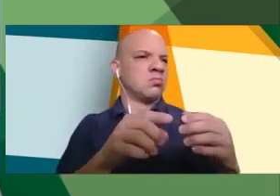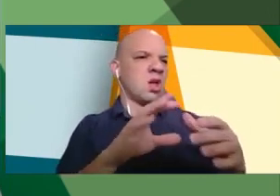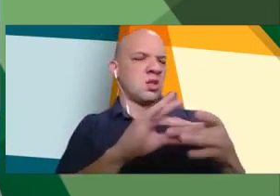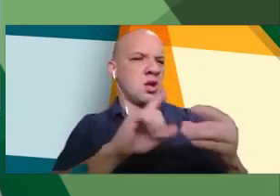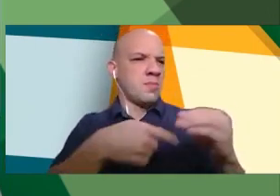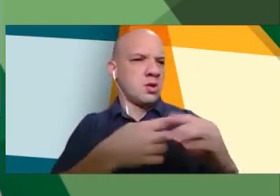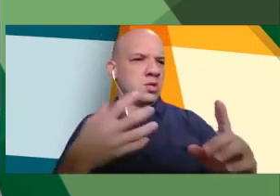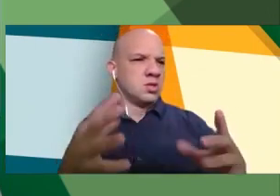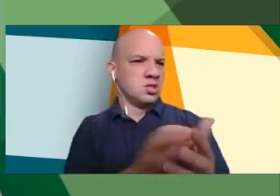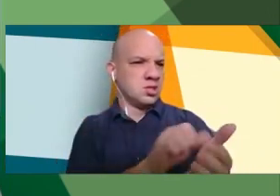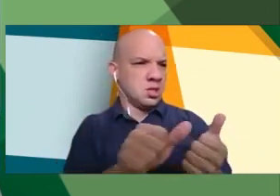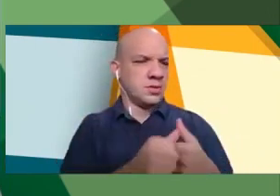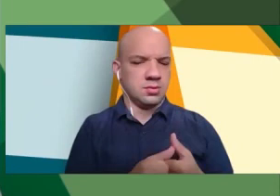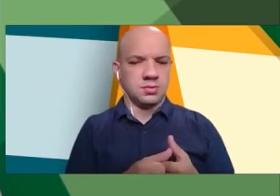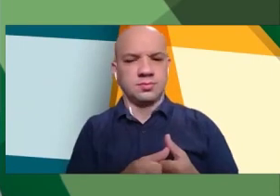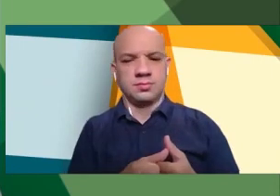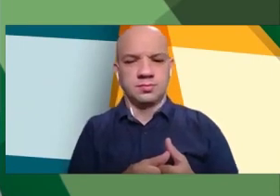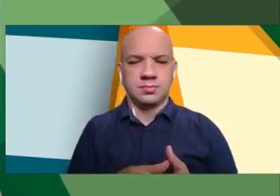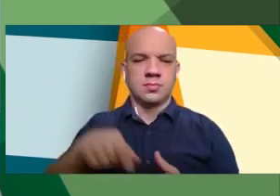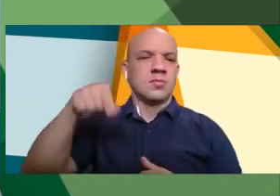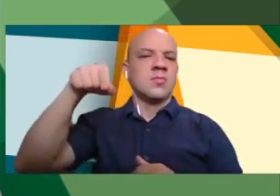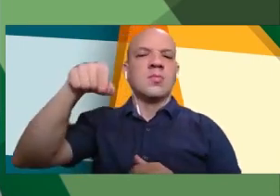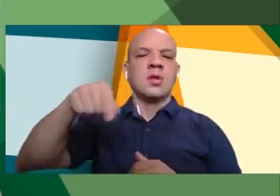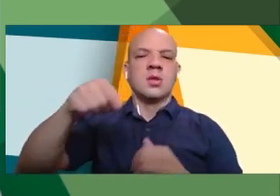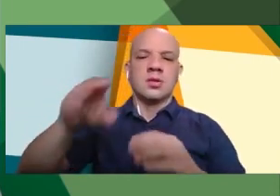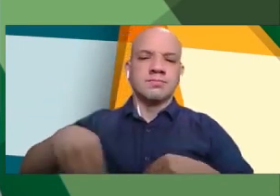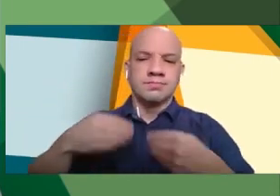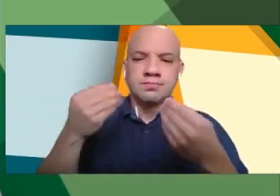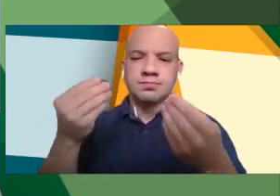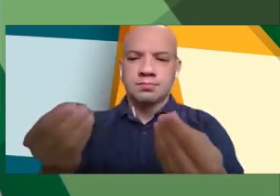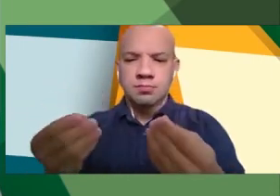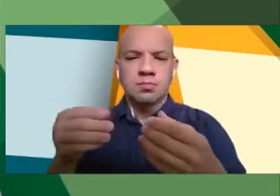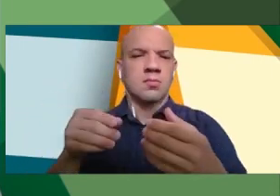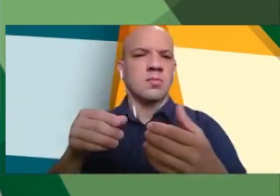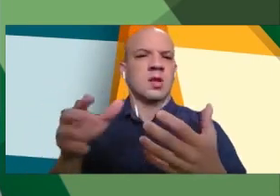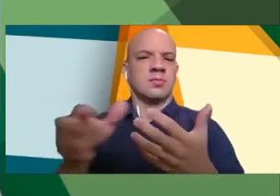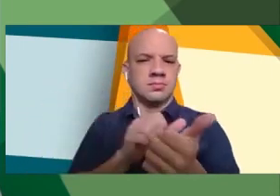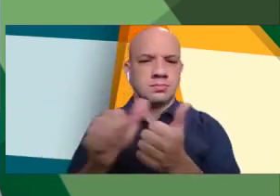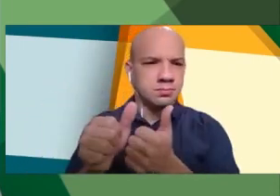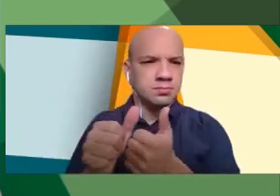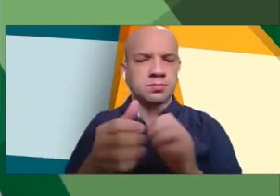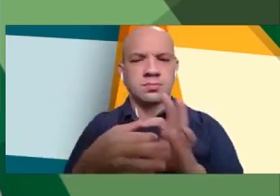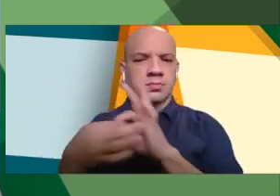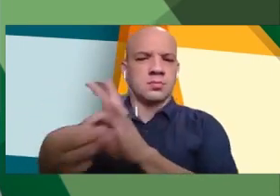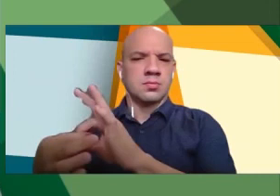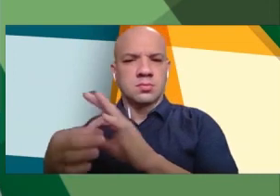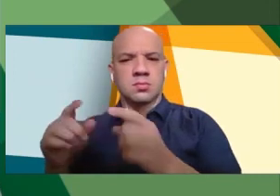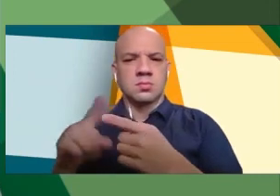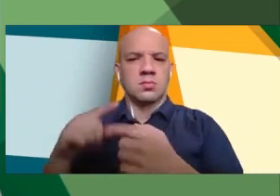sure. This RFP essentially provides for liquidated damages as related to the